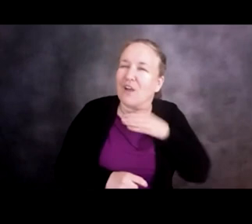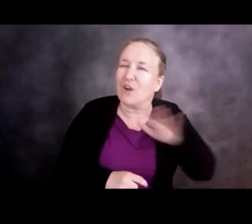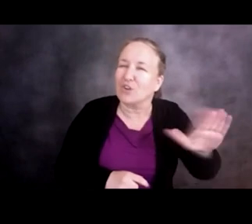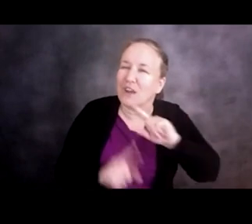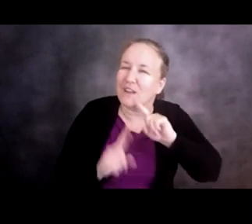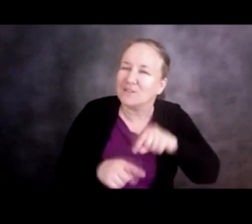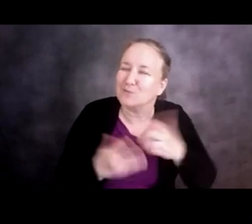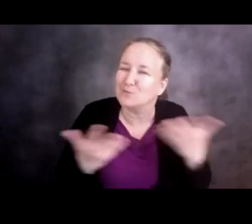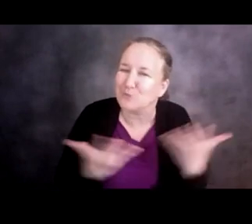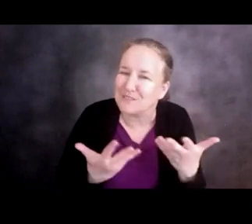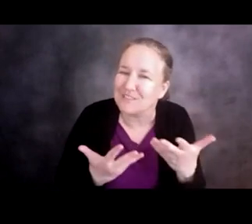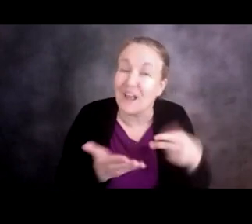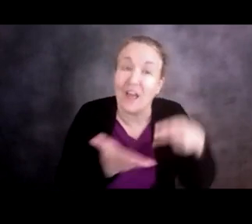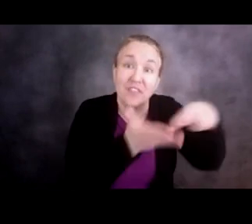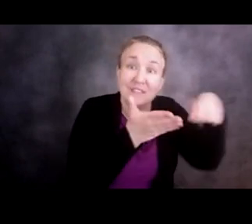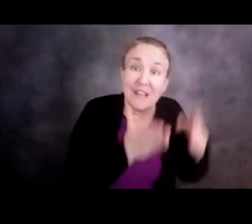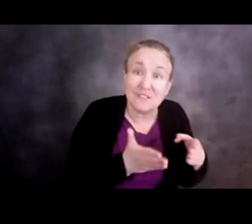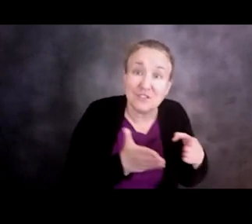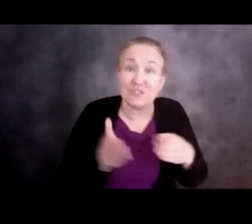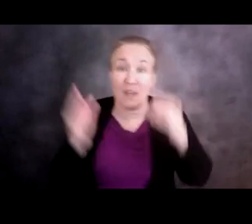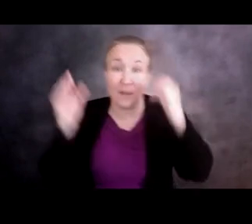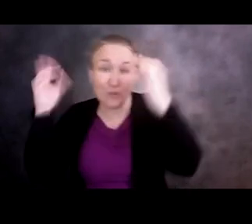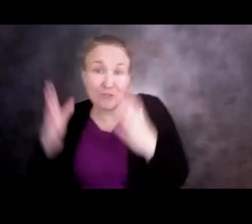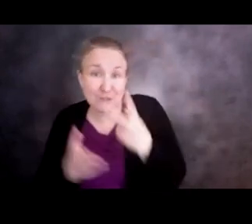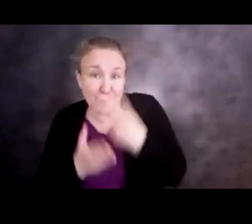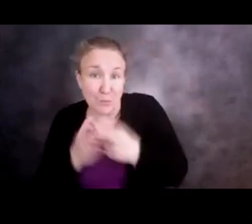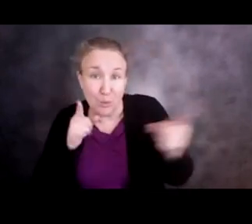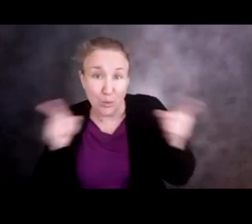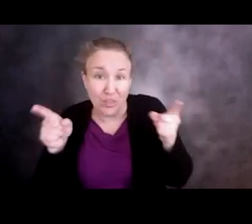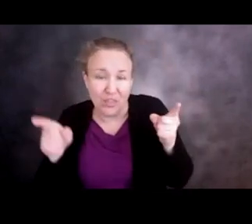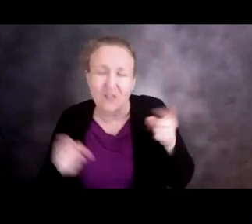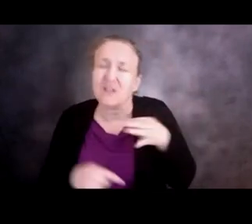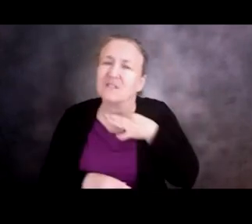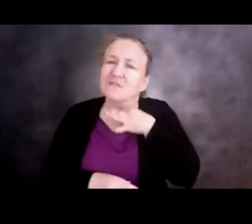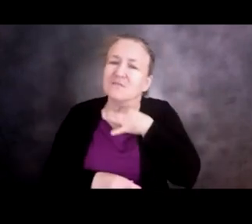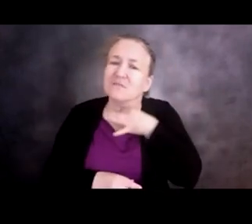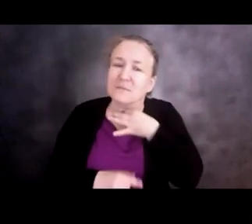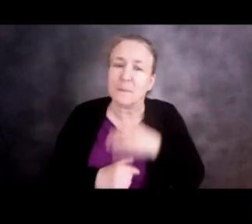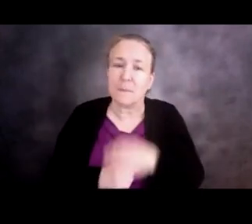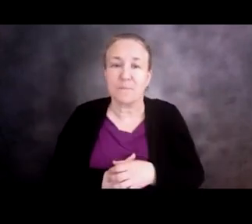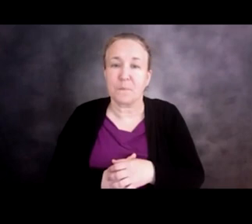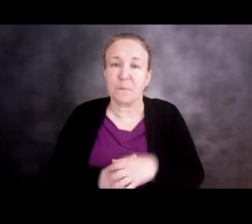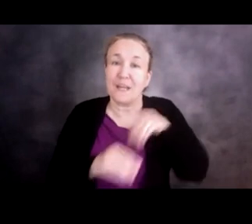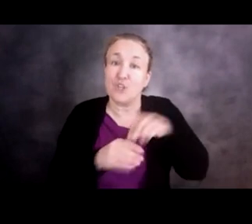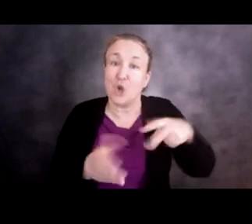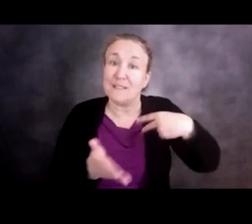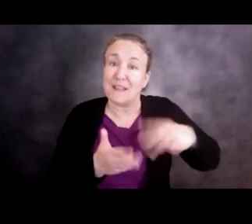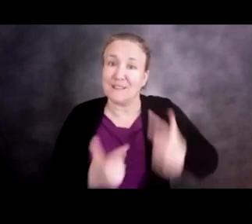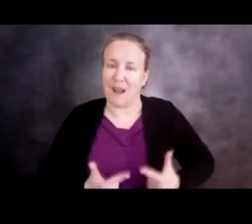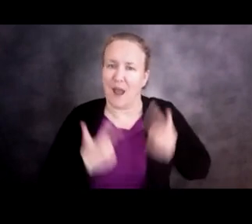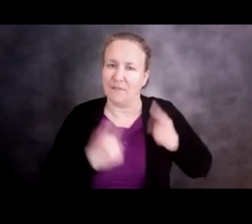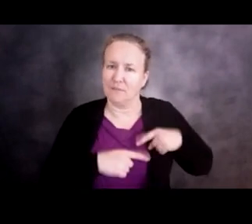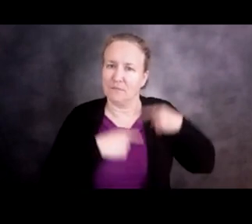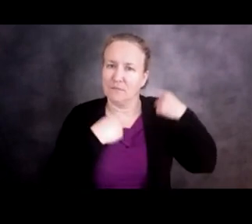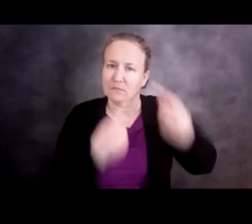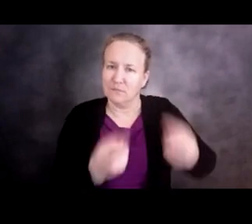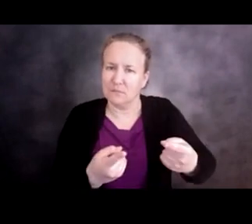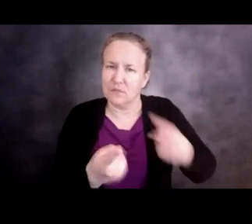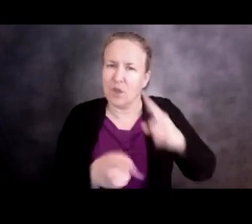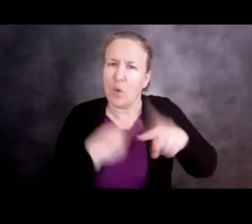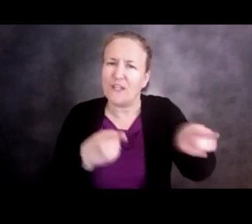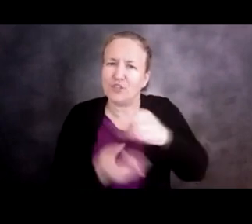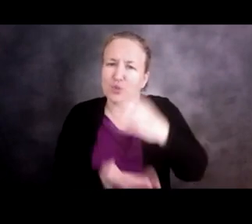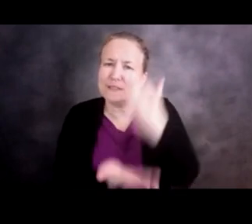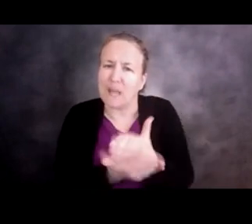the dancers, the professors, is what have been moments in your dance life when you stopped dancing? Why did